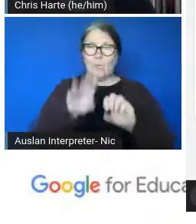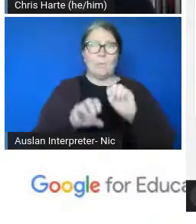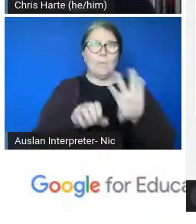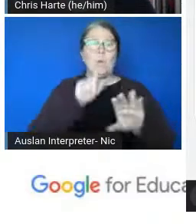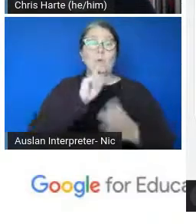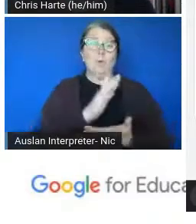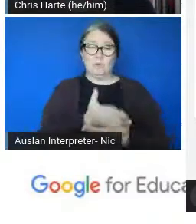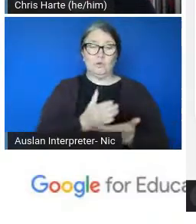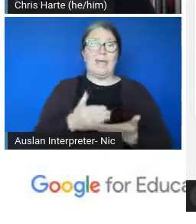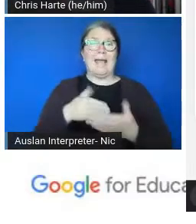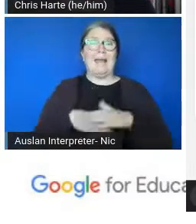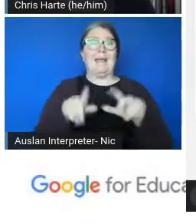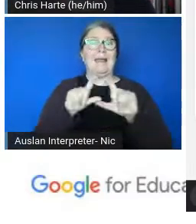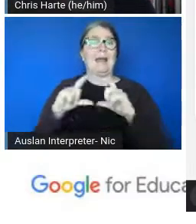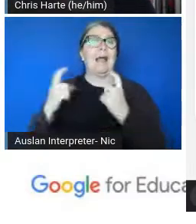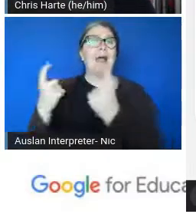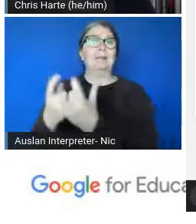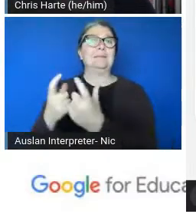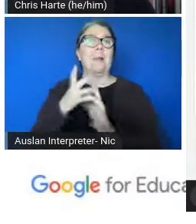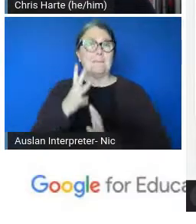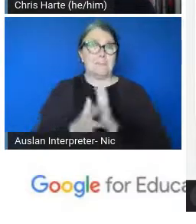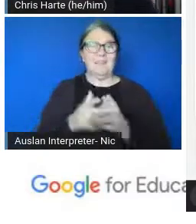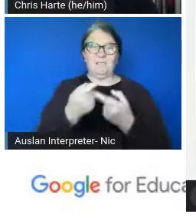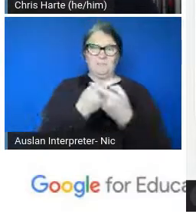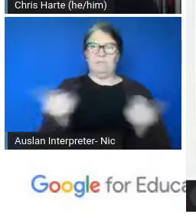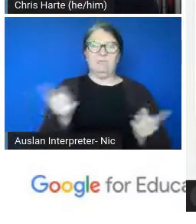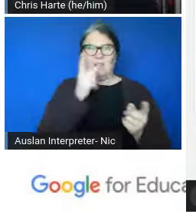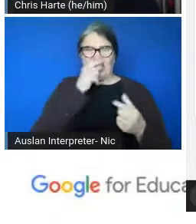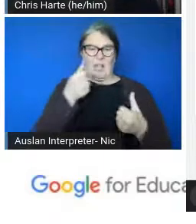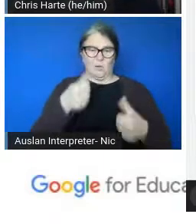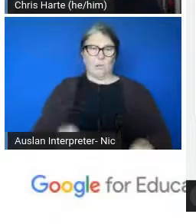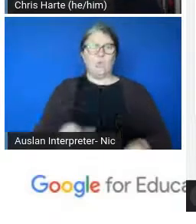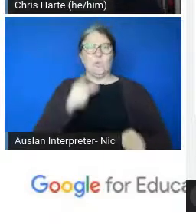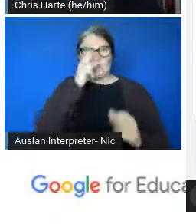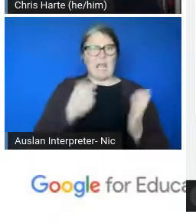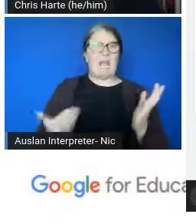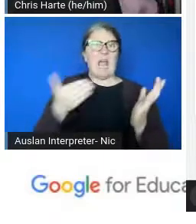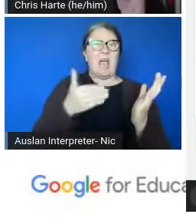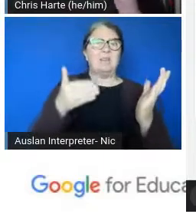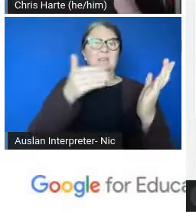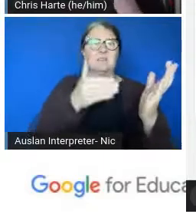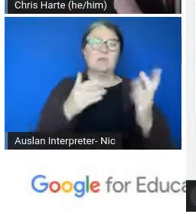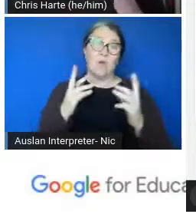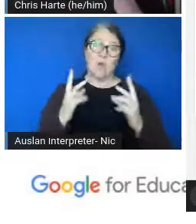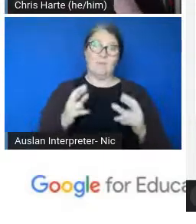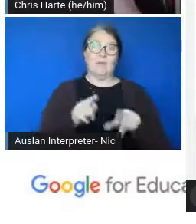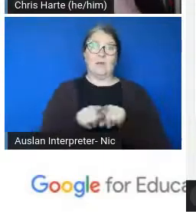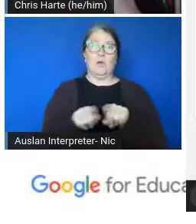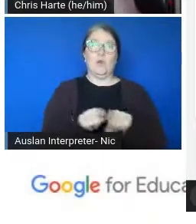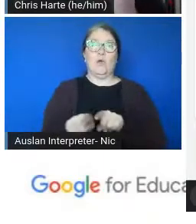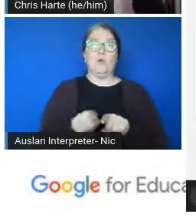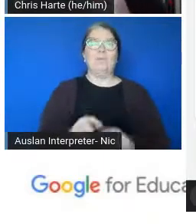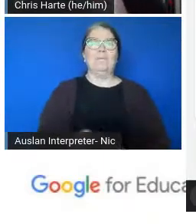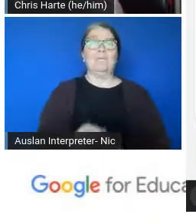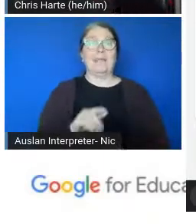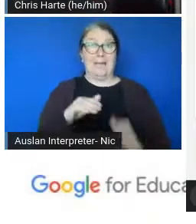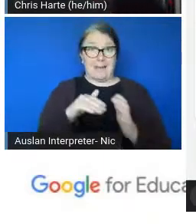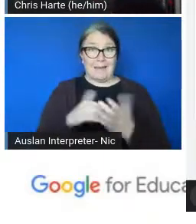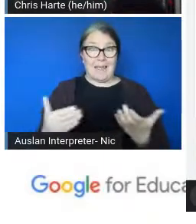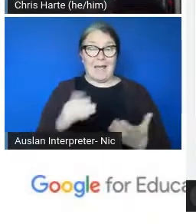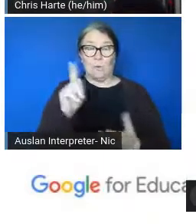can continue to use this, add to it, and hopefully learn from it. What we're going to do now is give